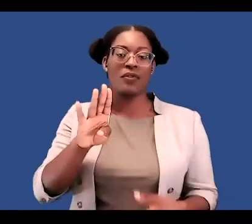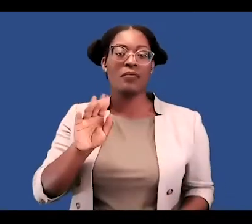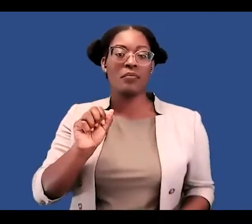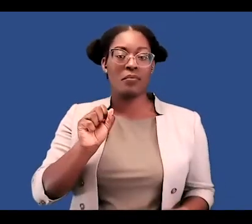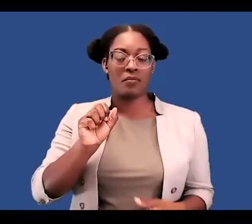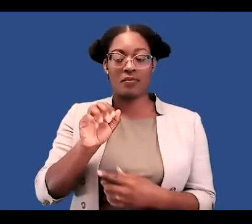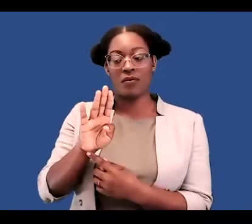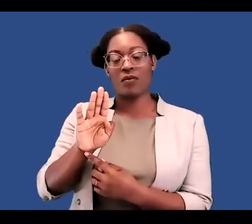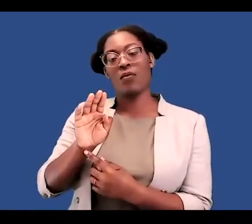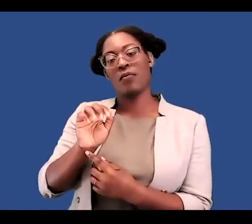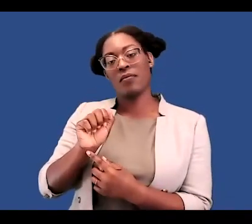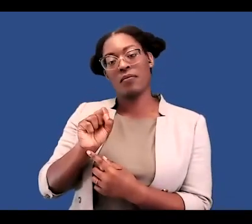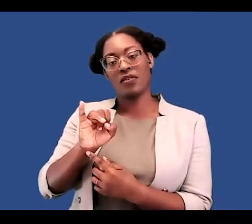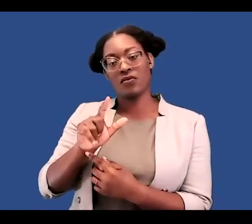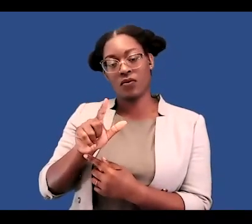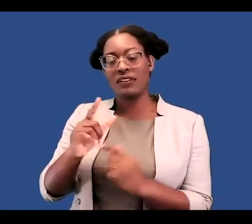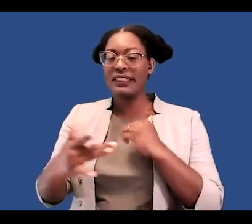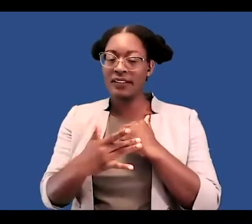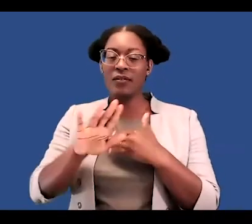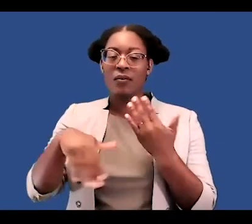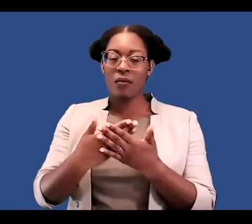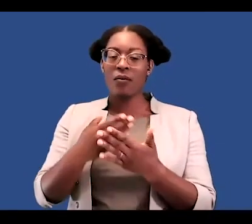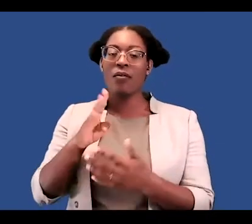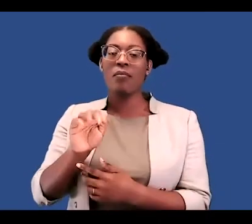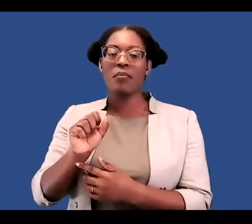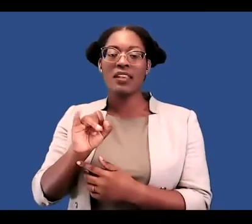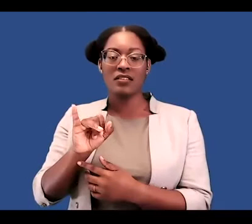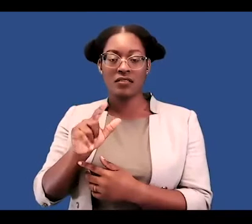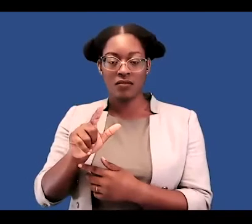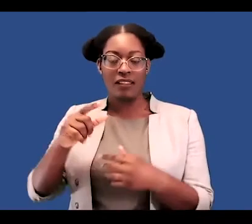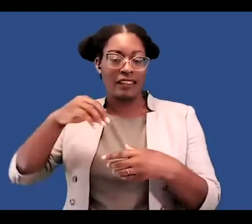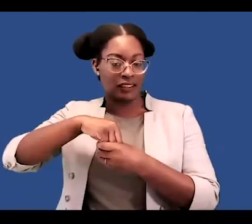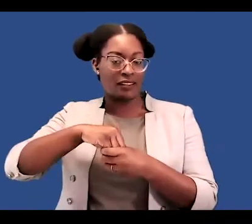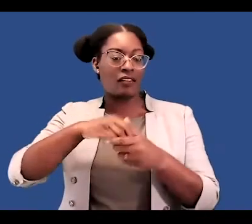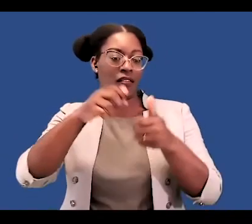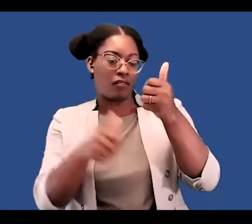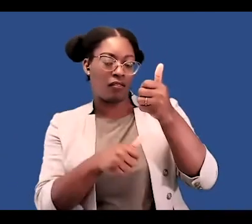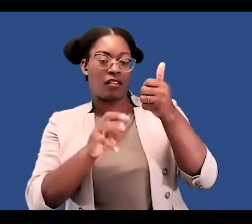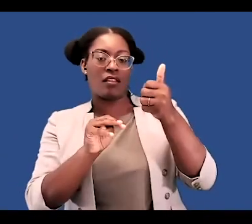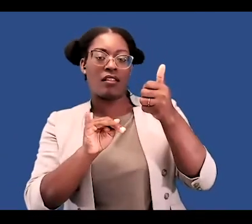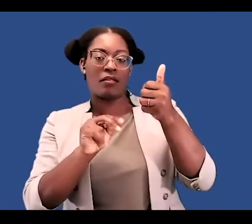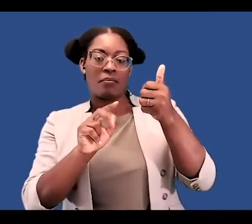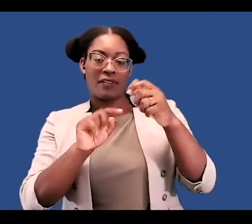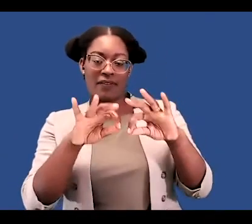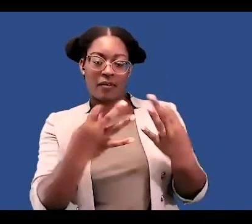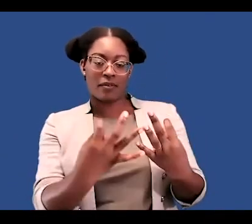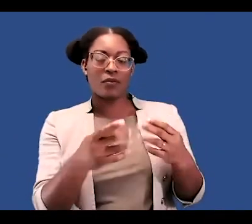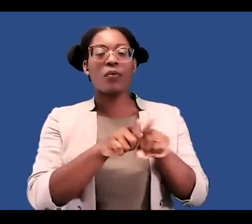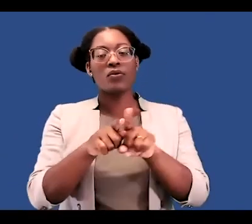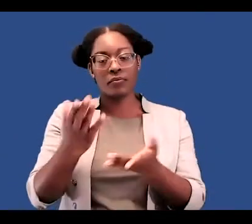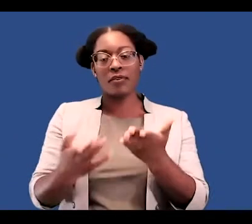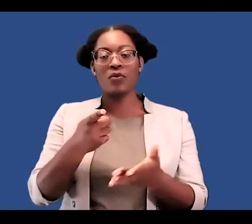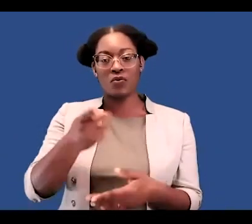is technically all basils are in the mint family. However, but holy basil is very powerful. It's also known as Tulsi, so you might see